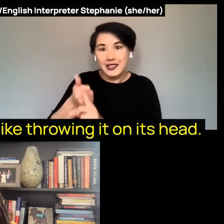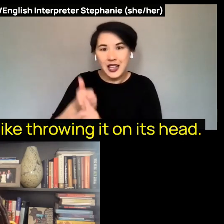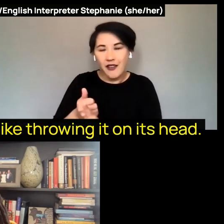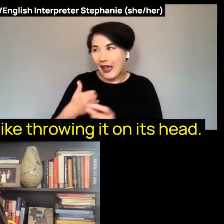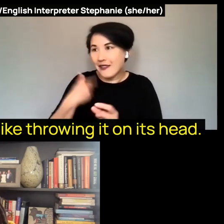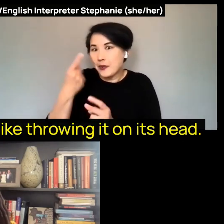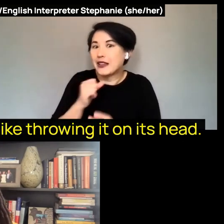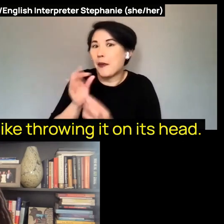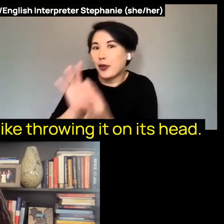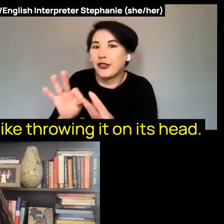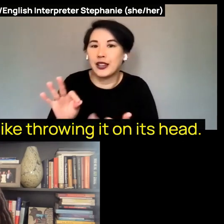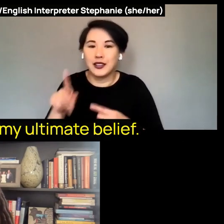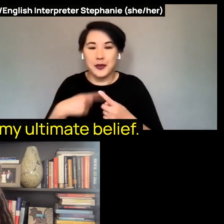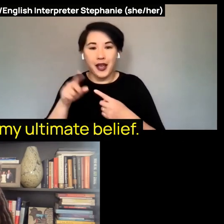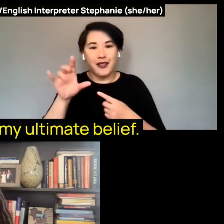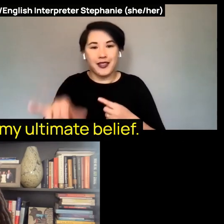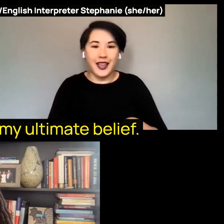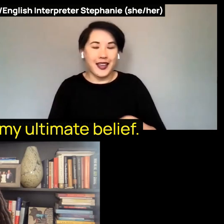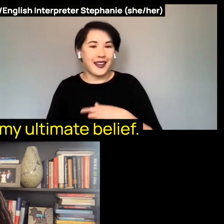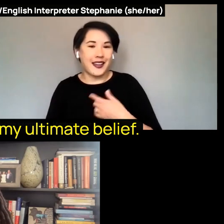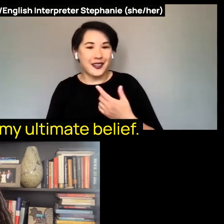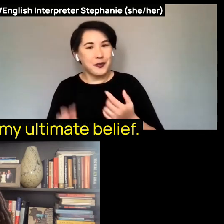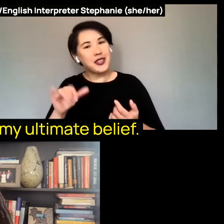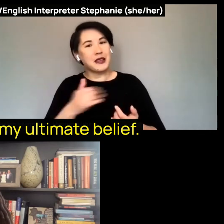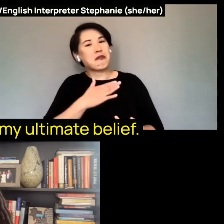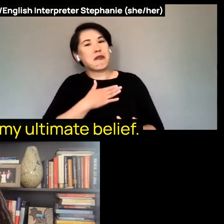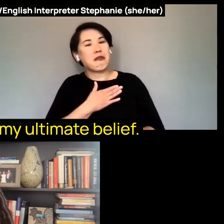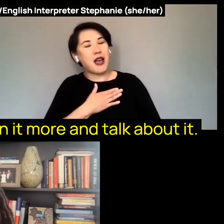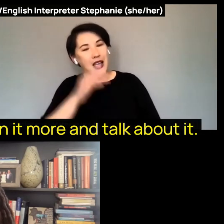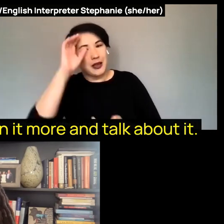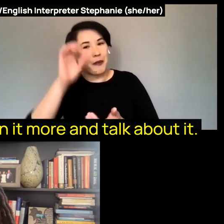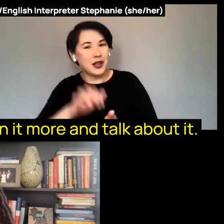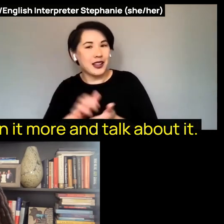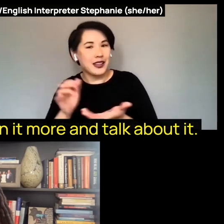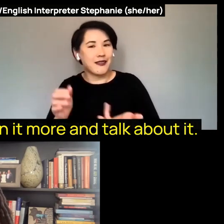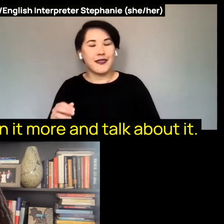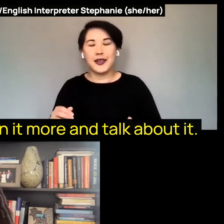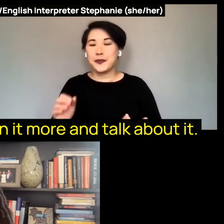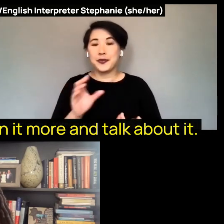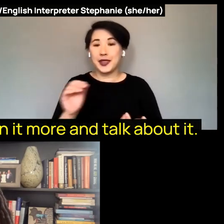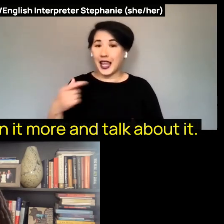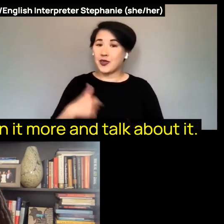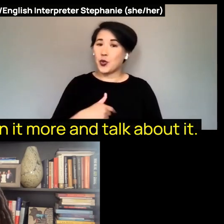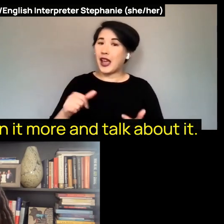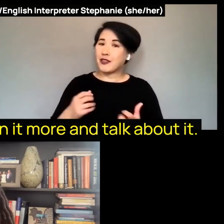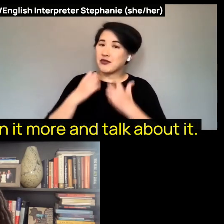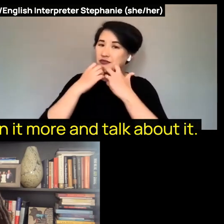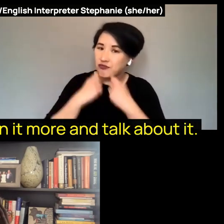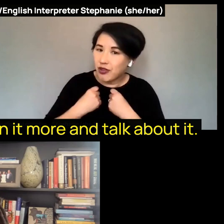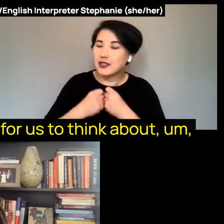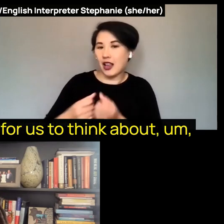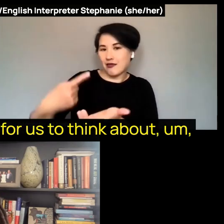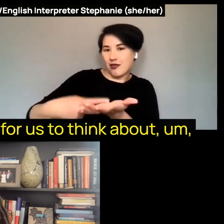I mean, it's sort of kind of like throwing it on his head, but that's like my ultimate belief. And I think we need to own it more and talk about